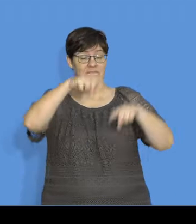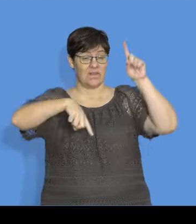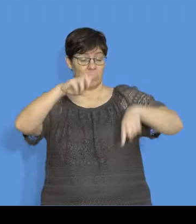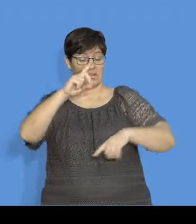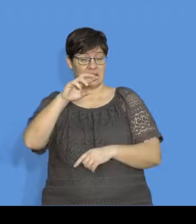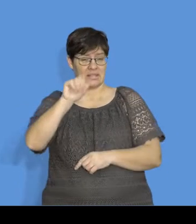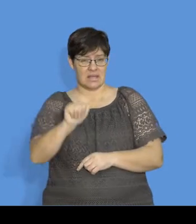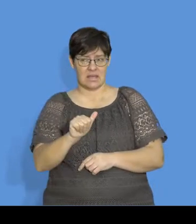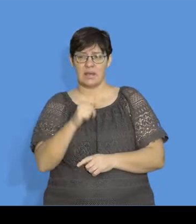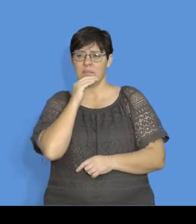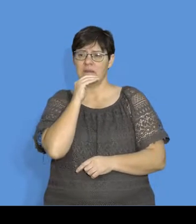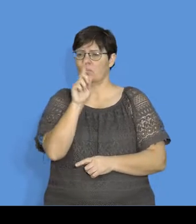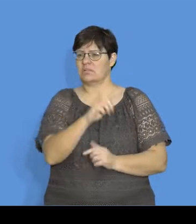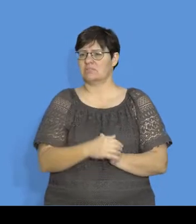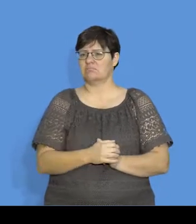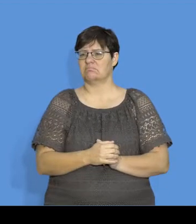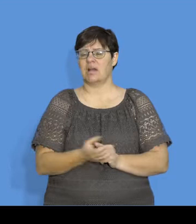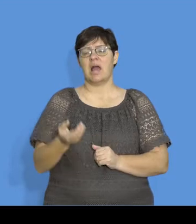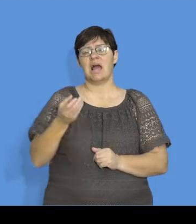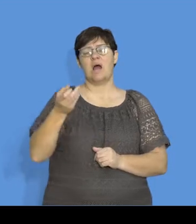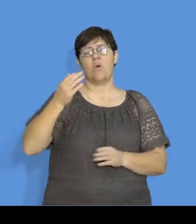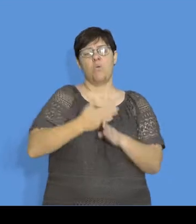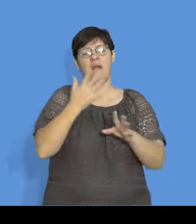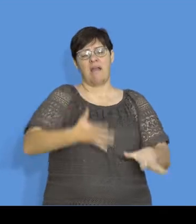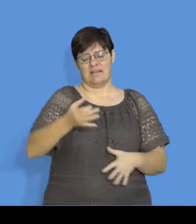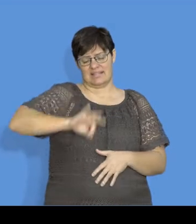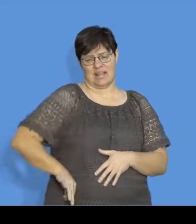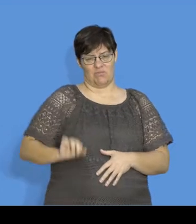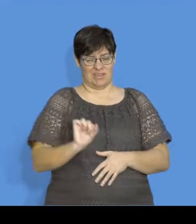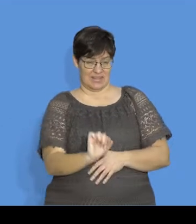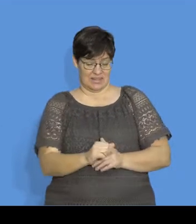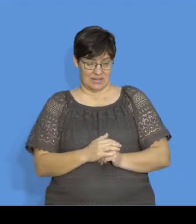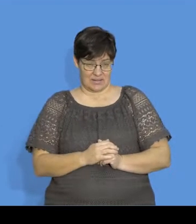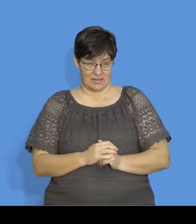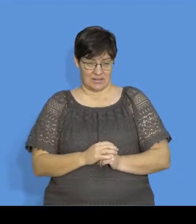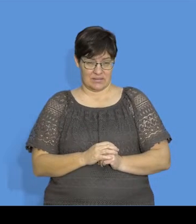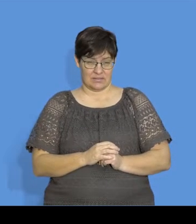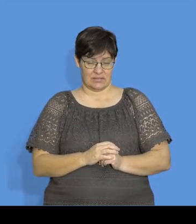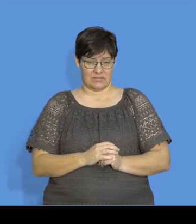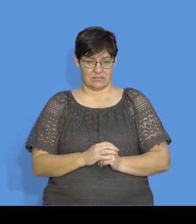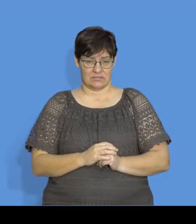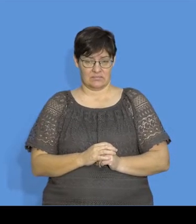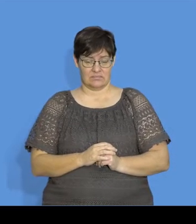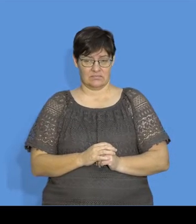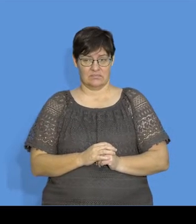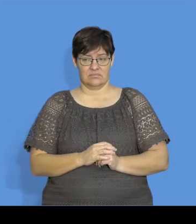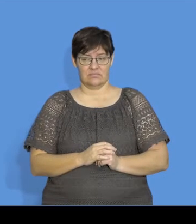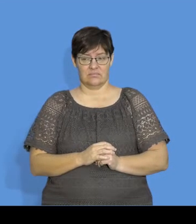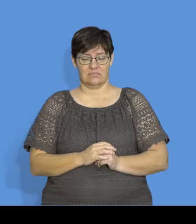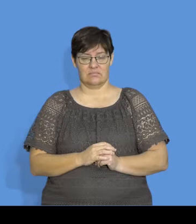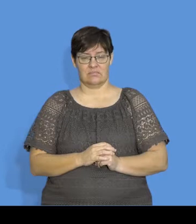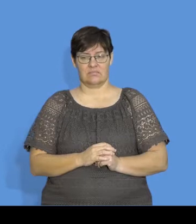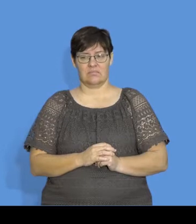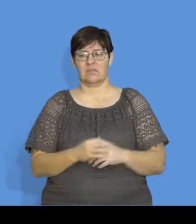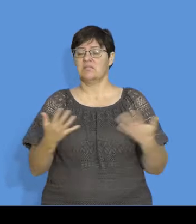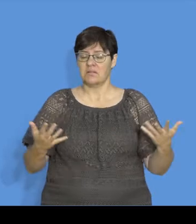will be the salaries of workers. Let's look at this in an industry. So univariate data would be a data of this